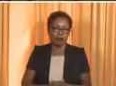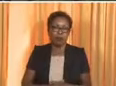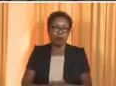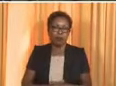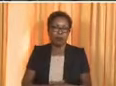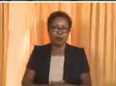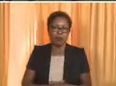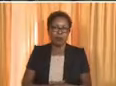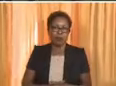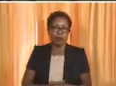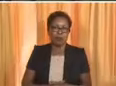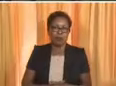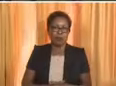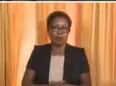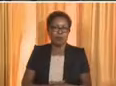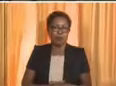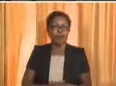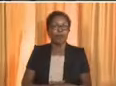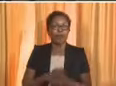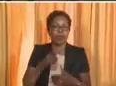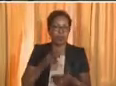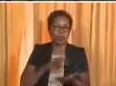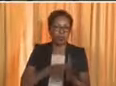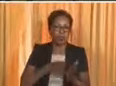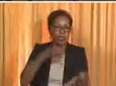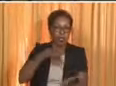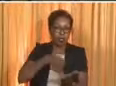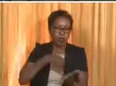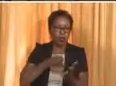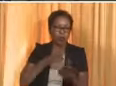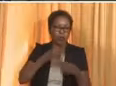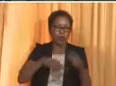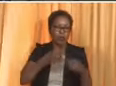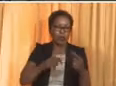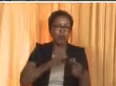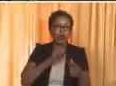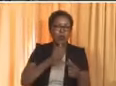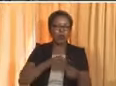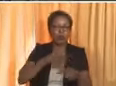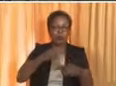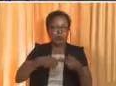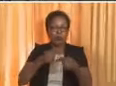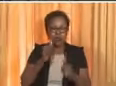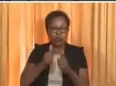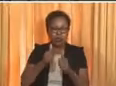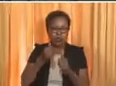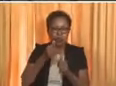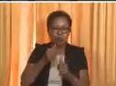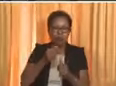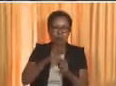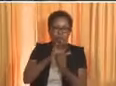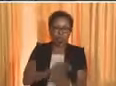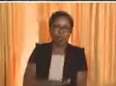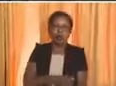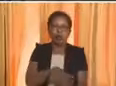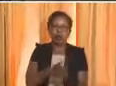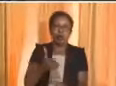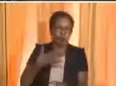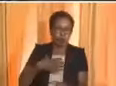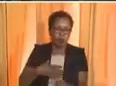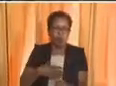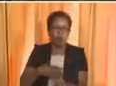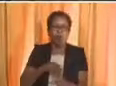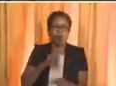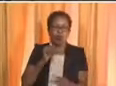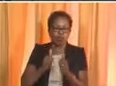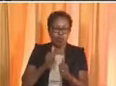As such, it remains an inclusive process and not a process that excludes and that empowers every person to